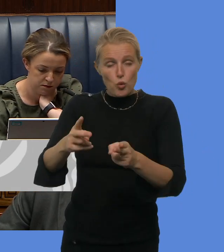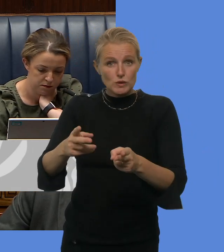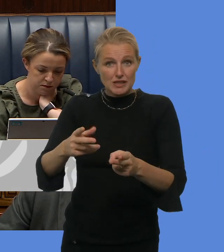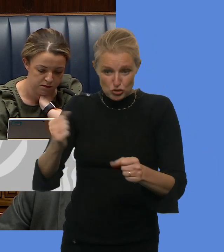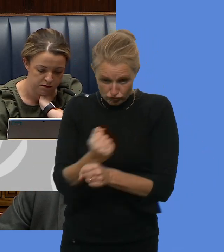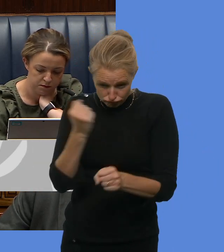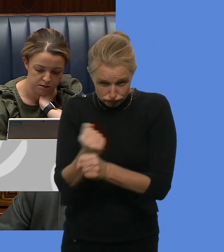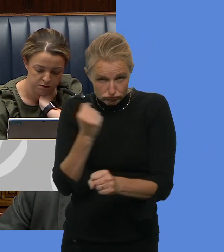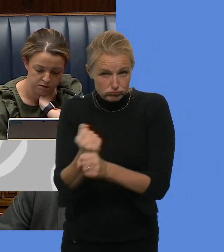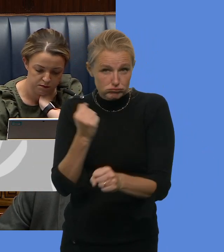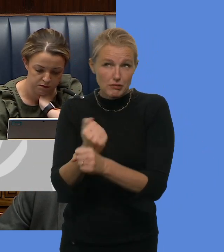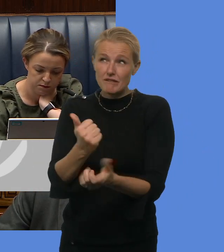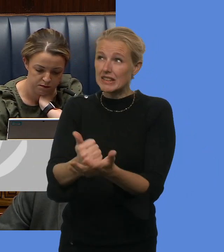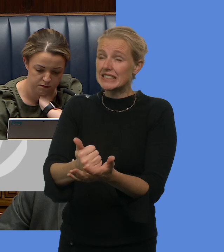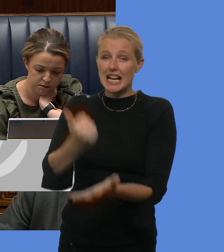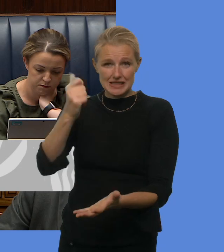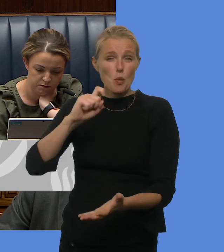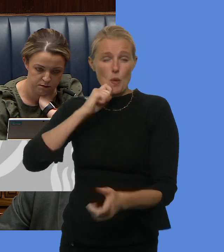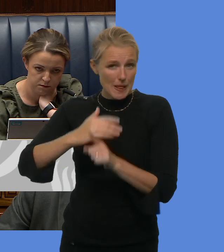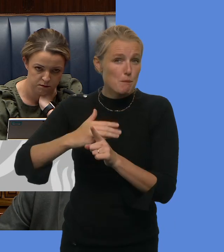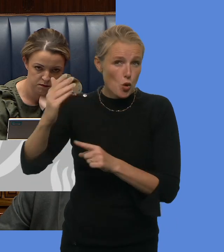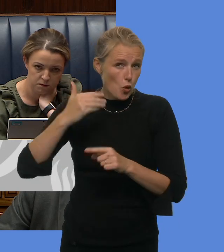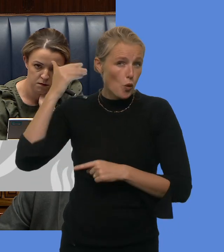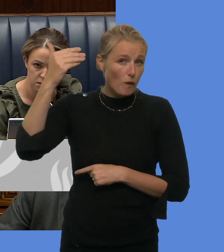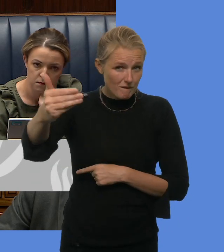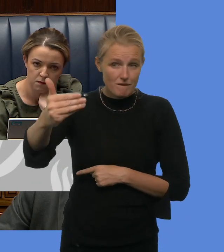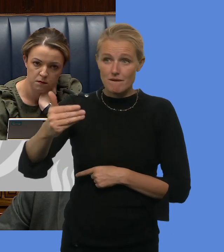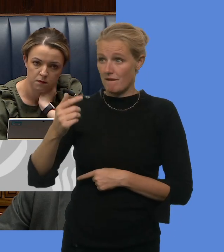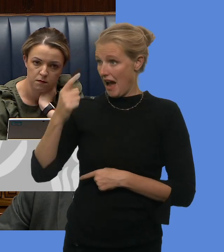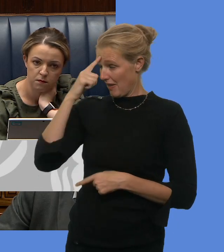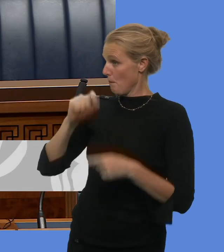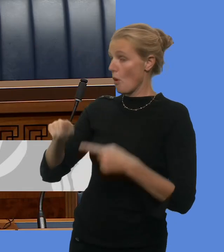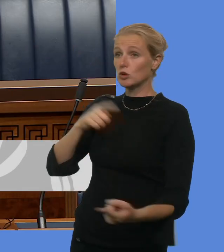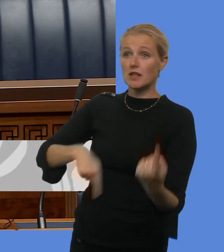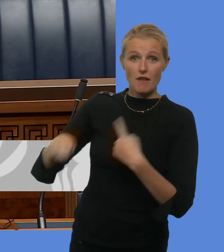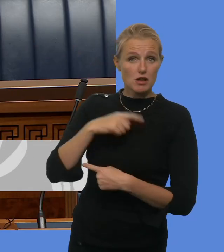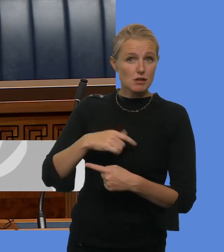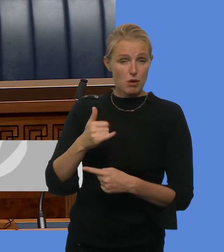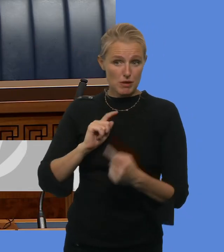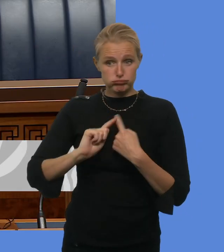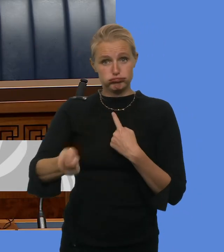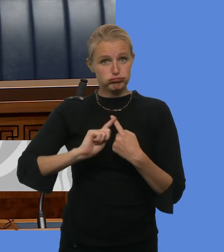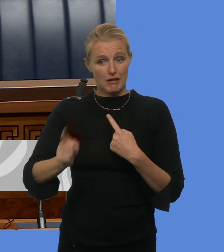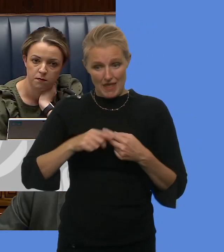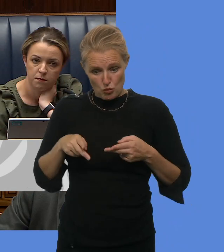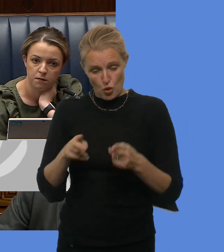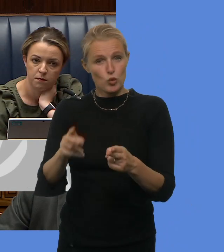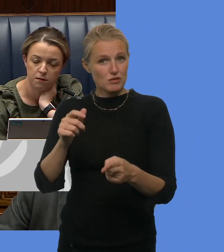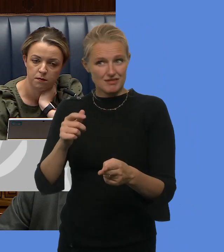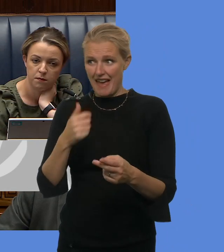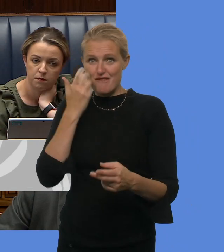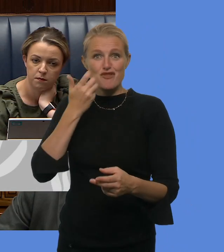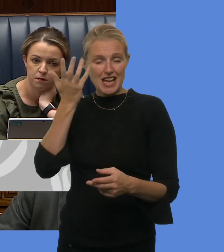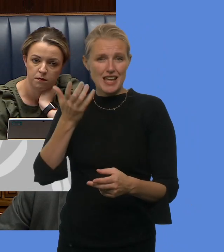high-volume road network. And I suspect most of the members in this chamber travel it on a daily basis. It needs upgraded. It